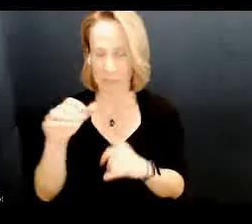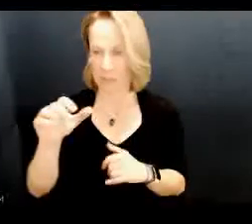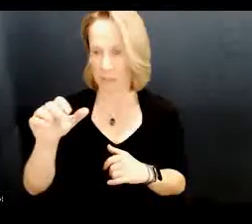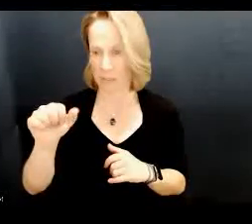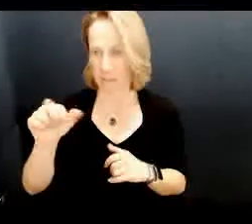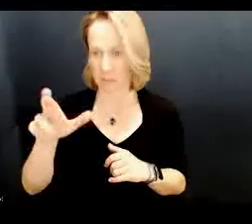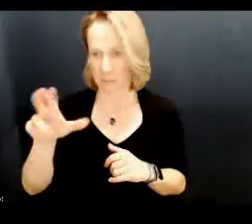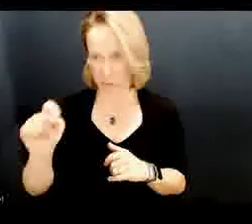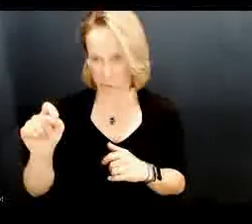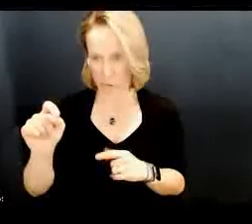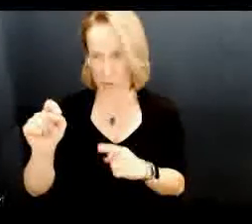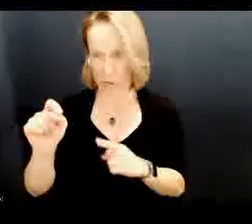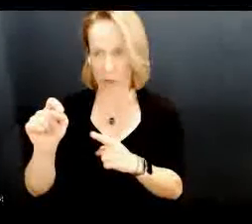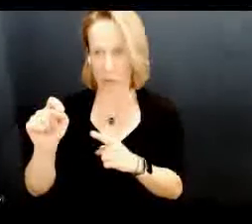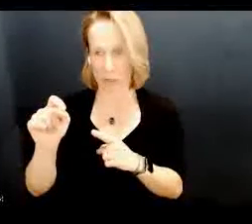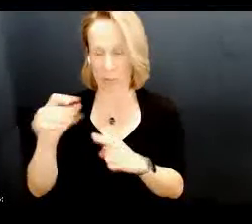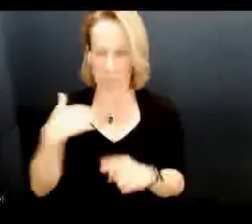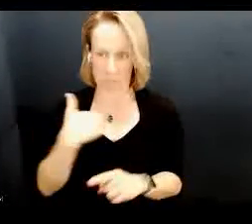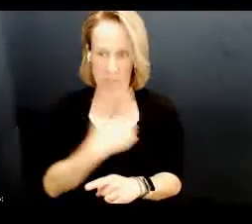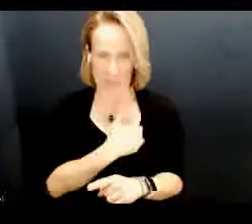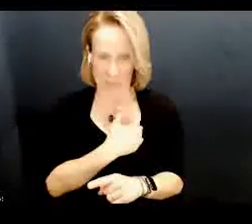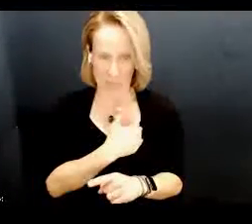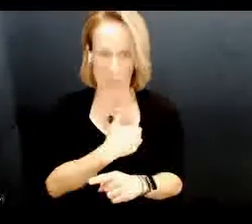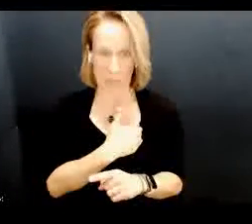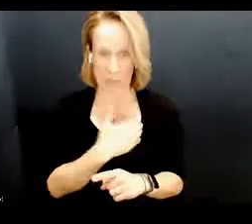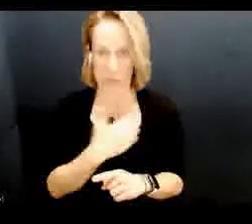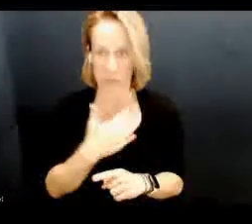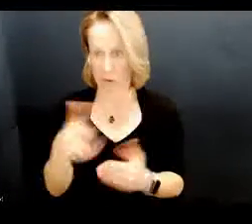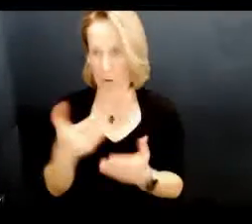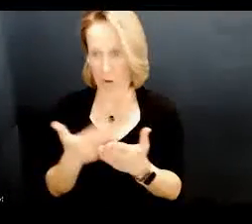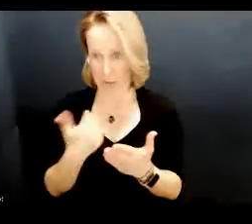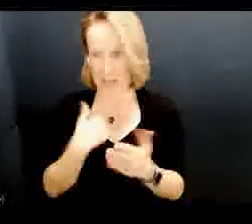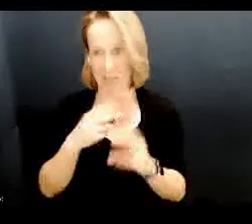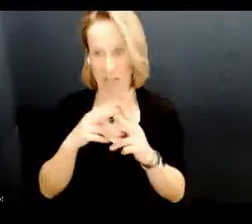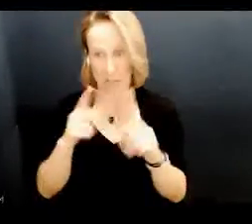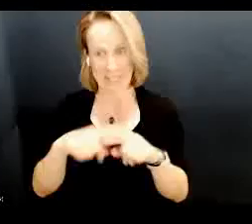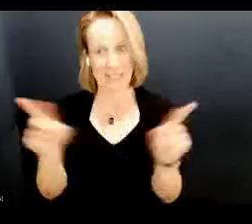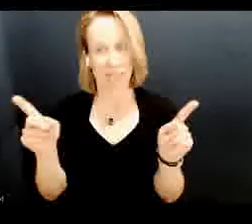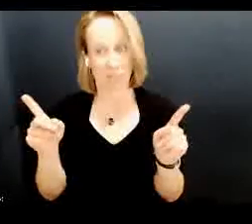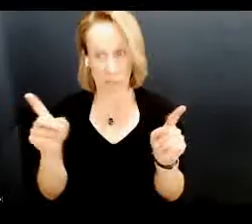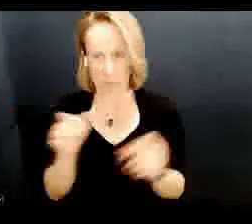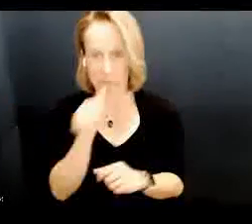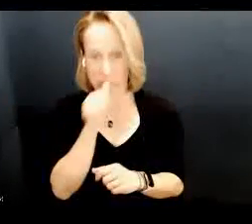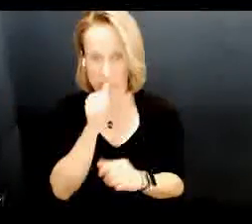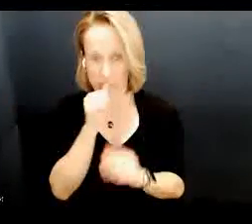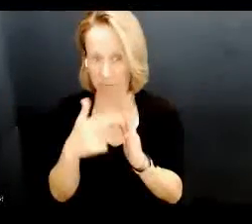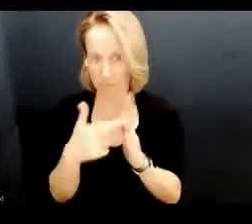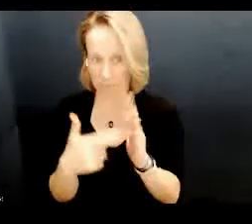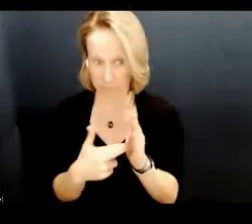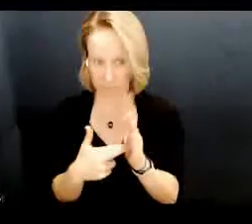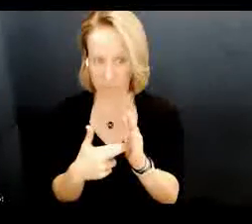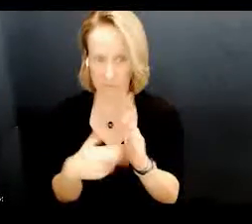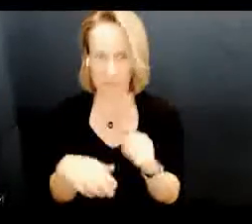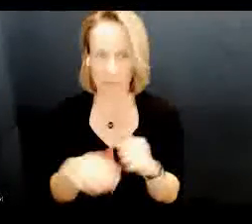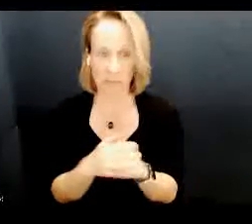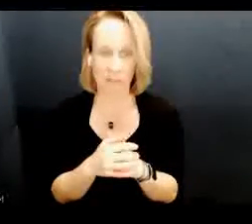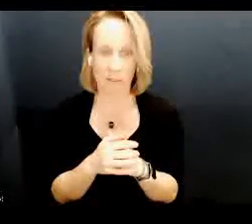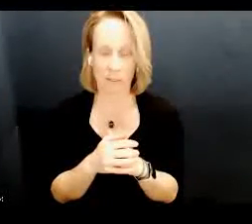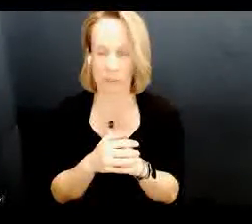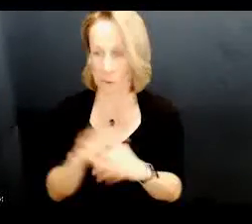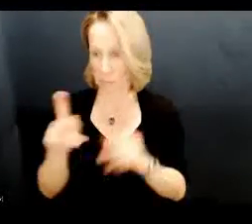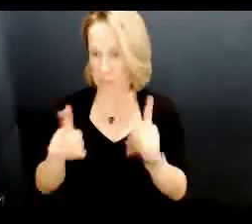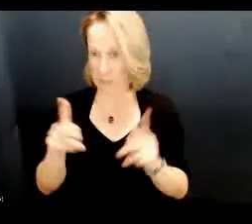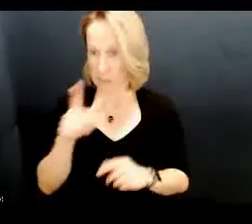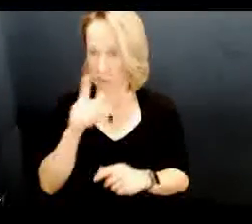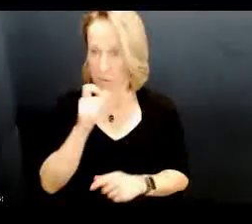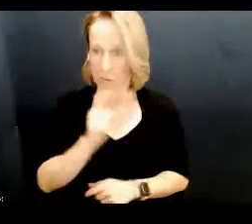very different confidentiality and discovery obligations, right? So folks who are in law enforcement